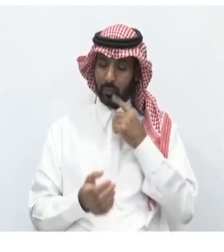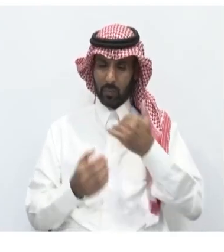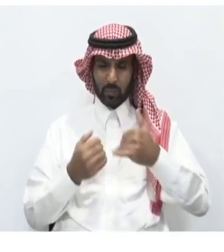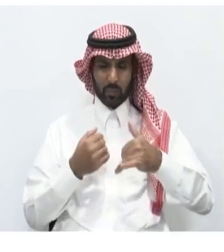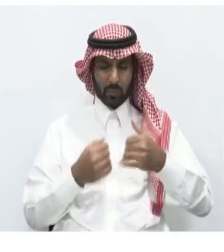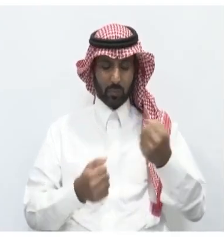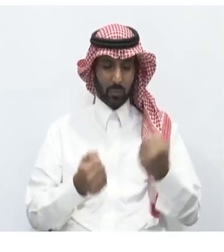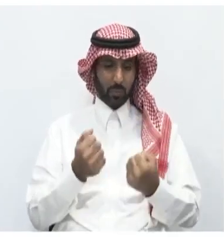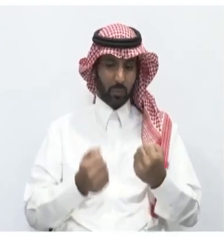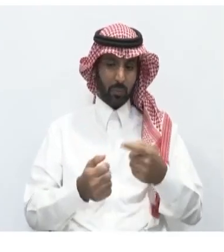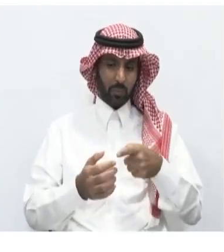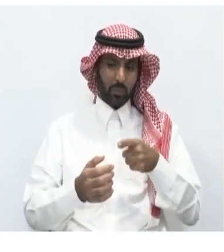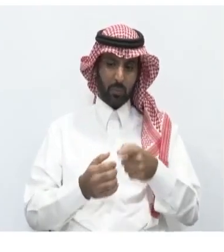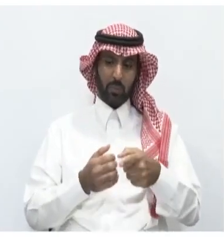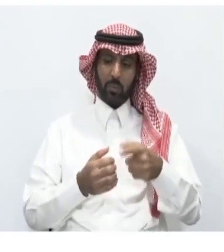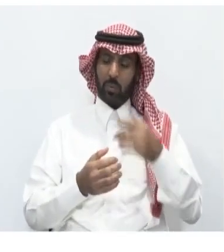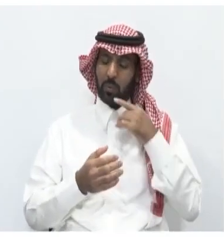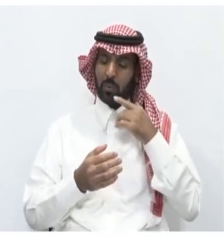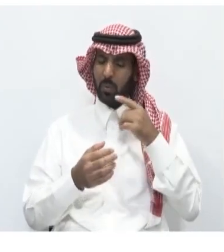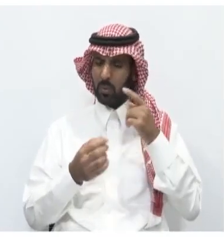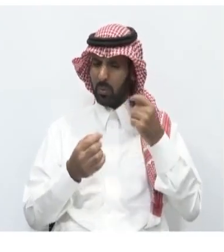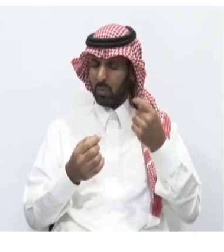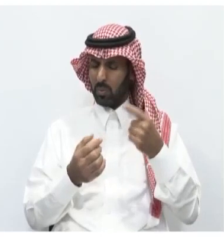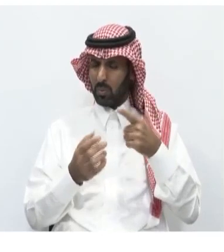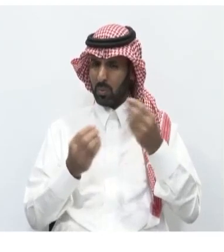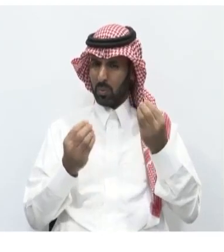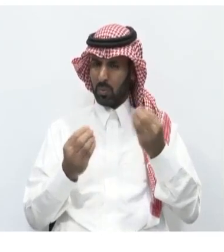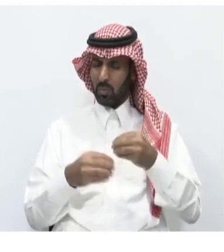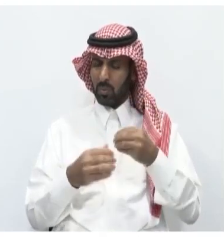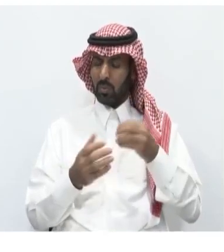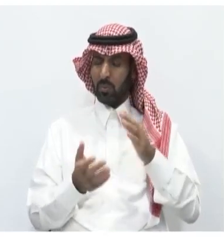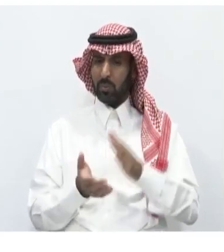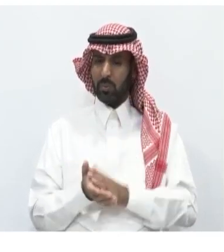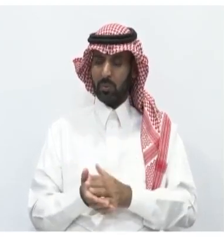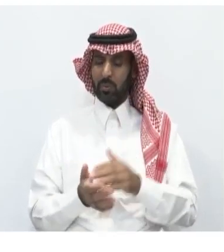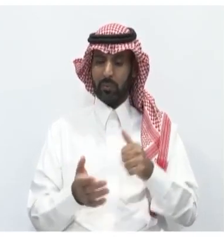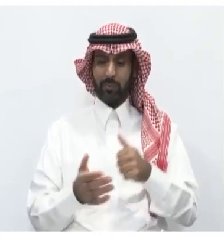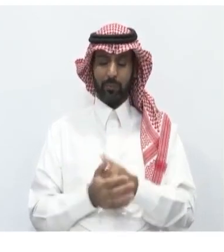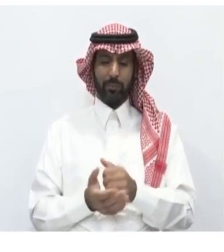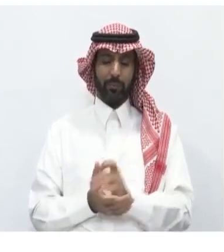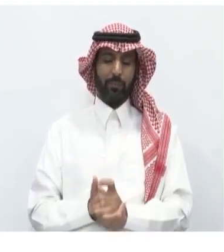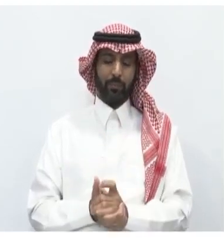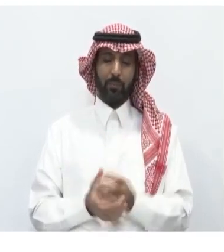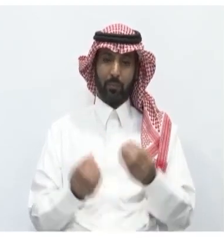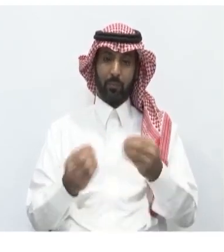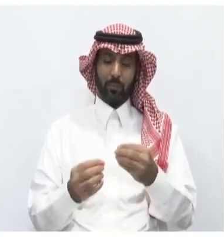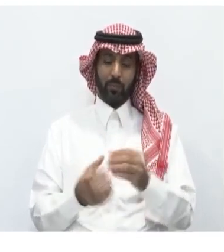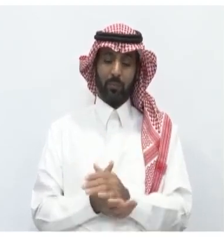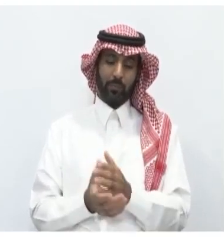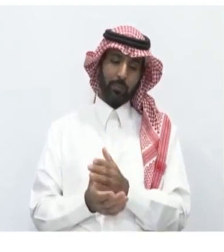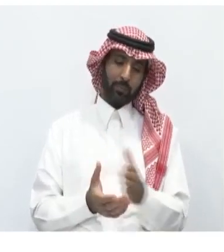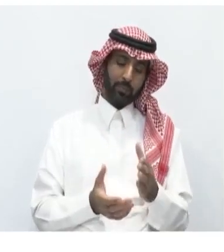is extremely dangerous. The road is extremely dangerous. And remember, extremely came